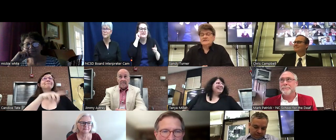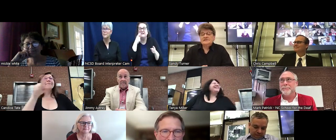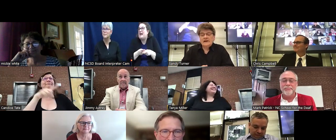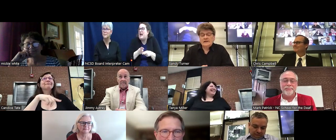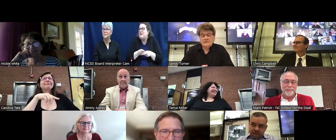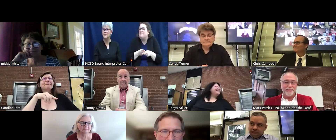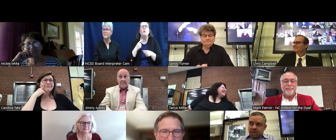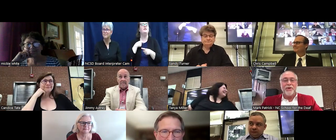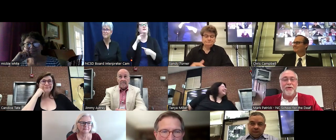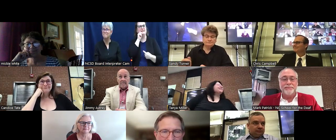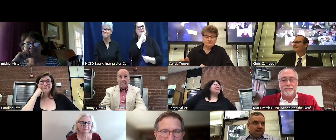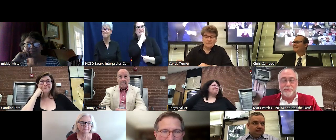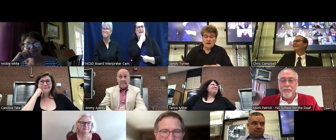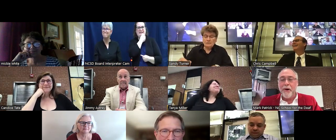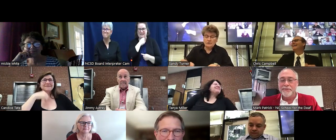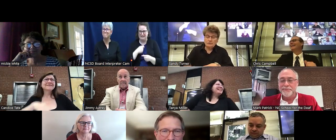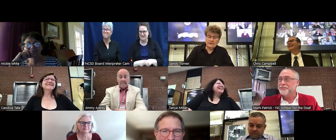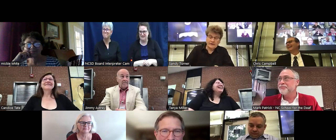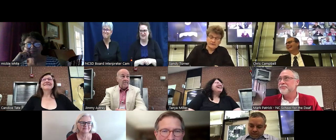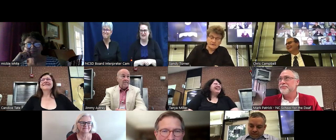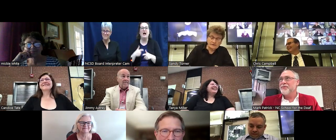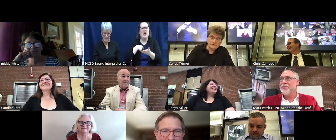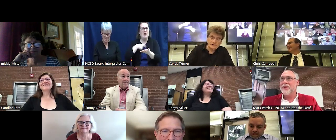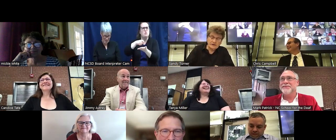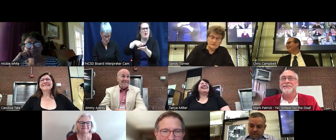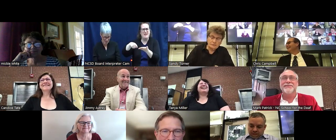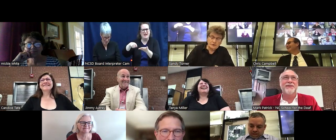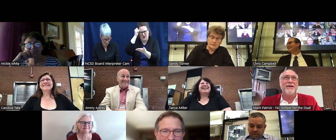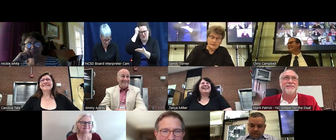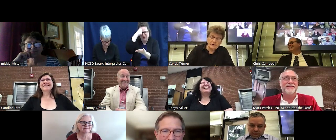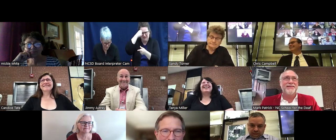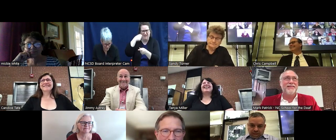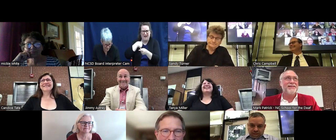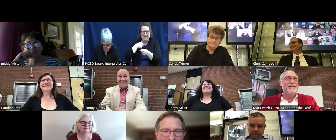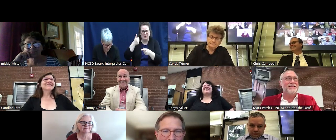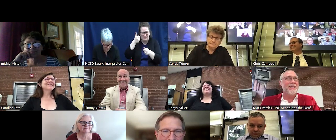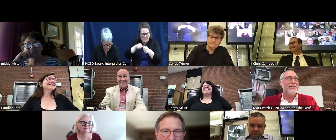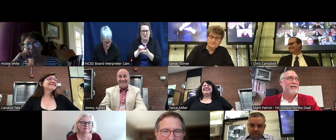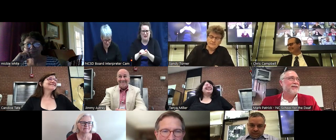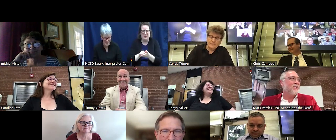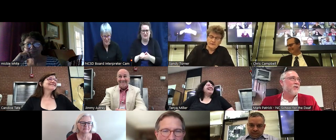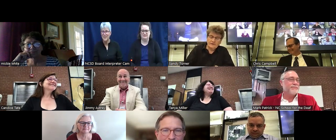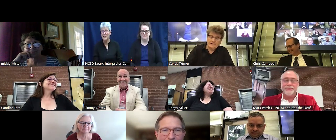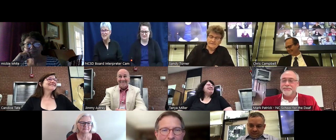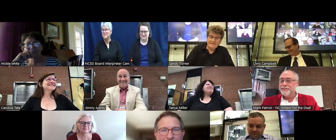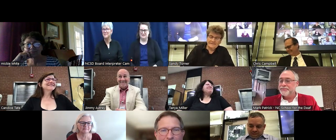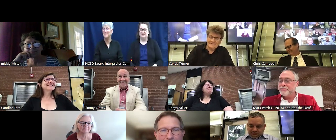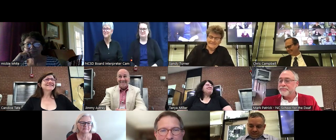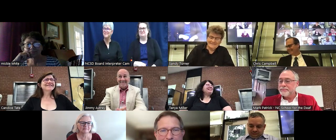This is Sandy. I'm going to write that down so I can remember that.